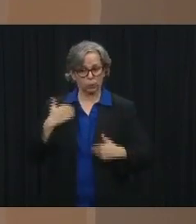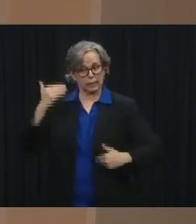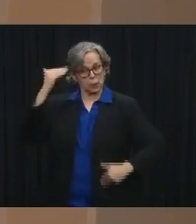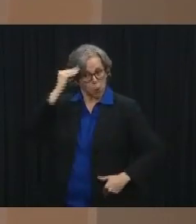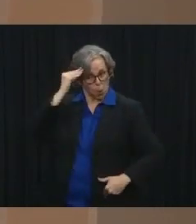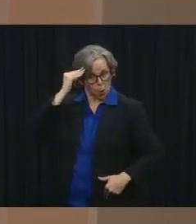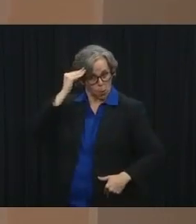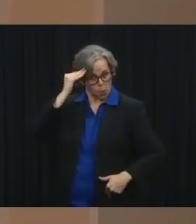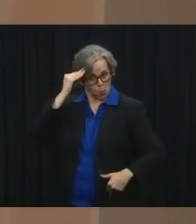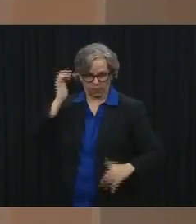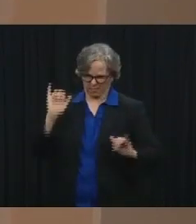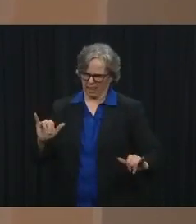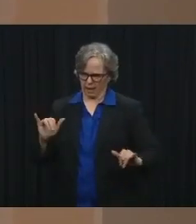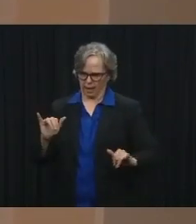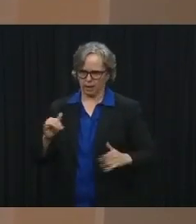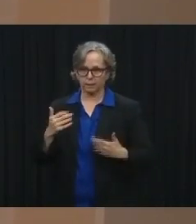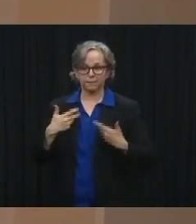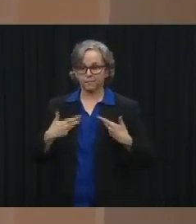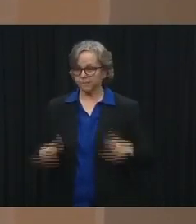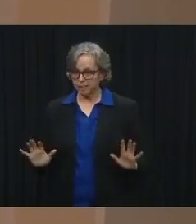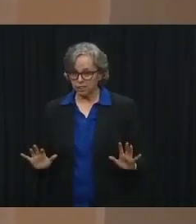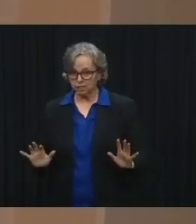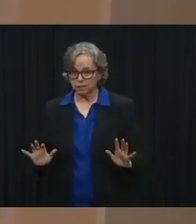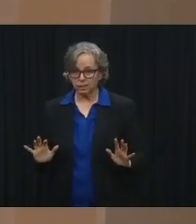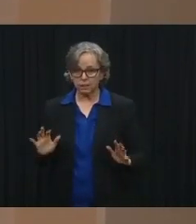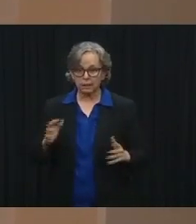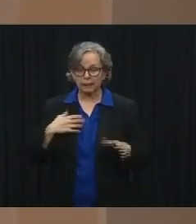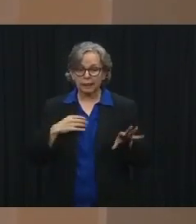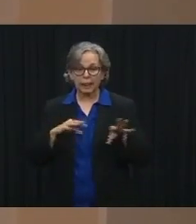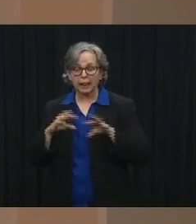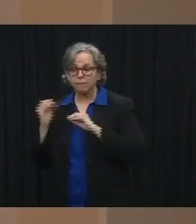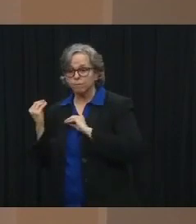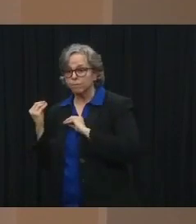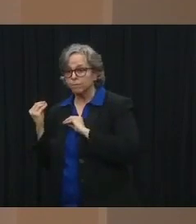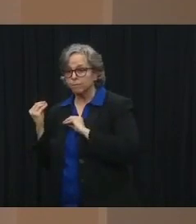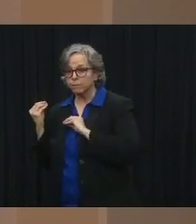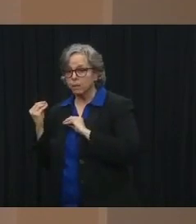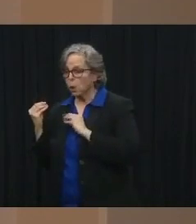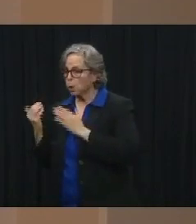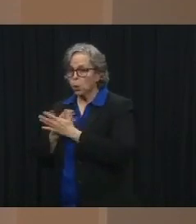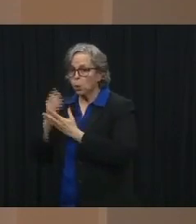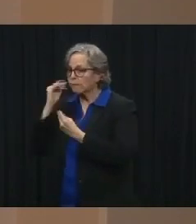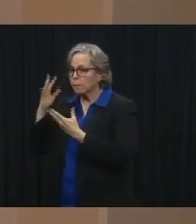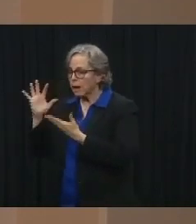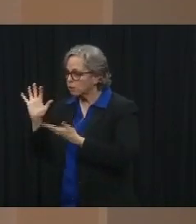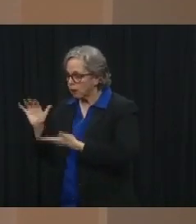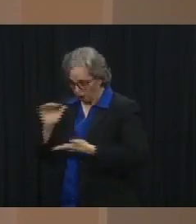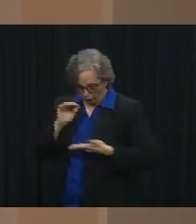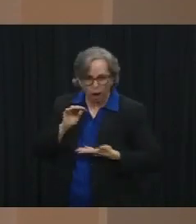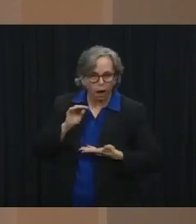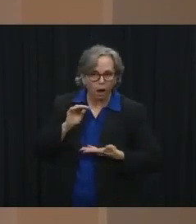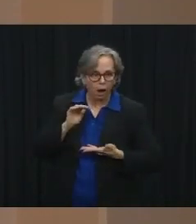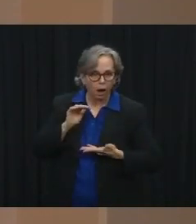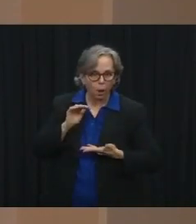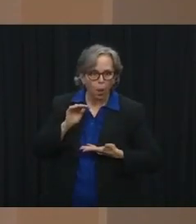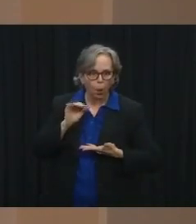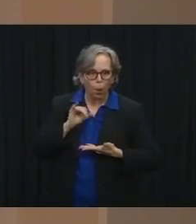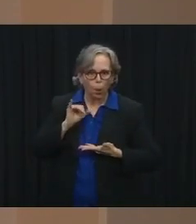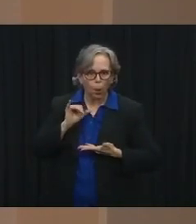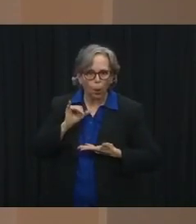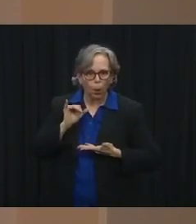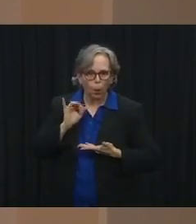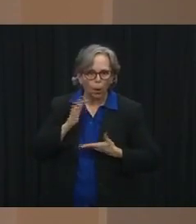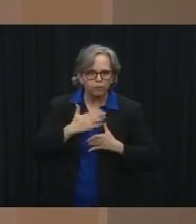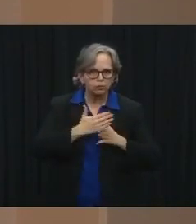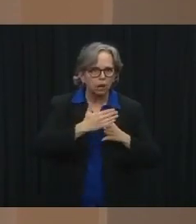we finish up and we leave here and we collect a whole new set of information, the latest